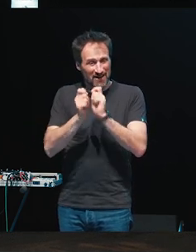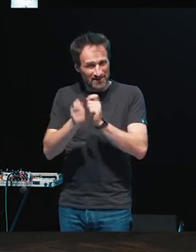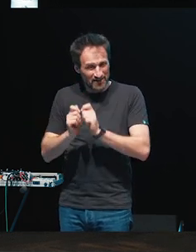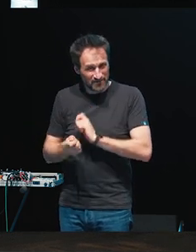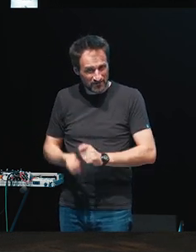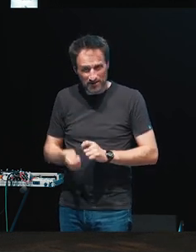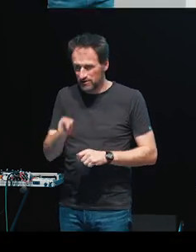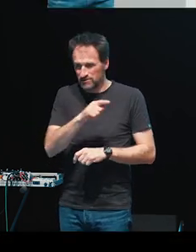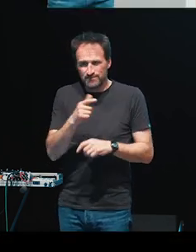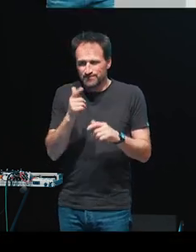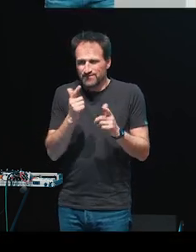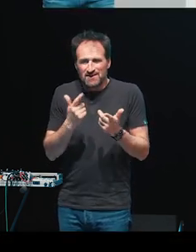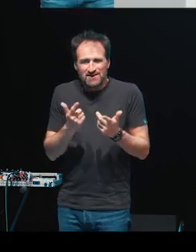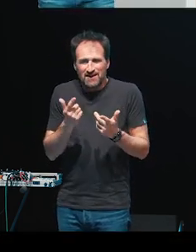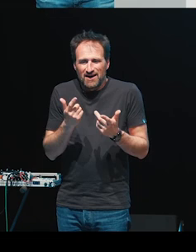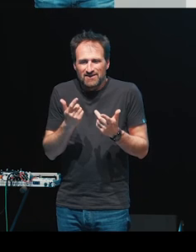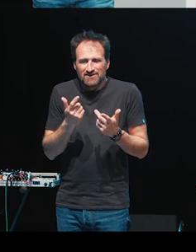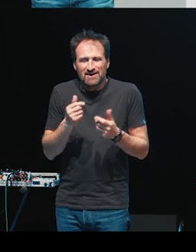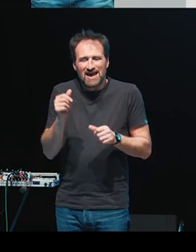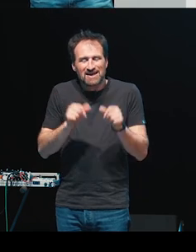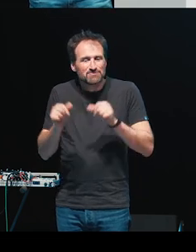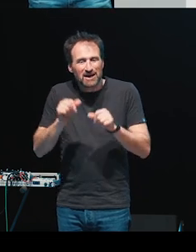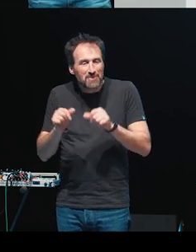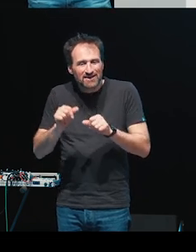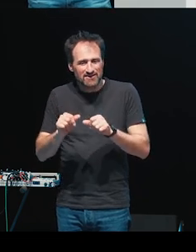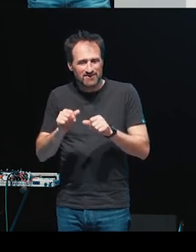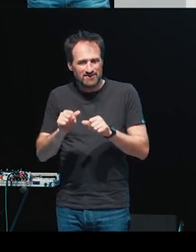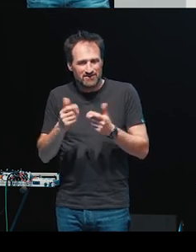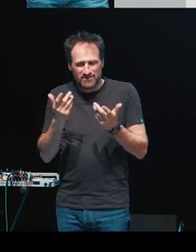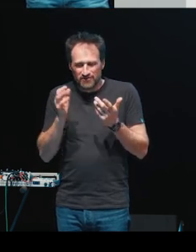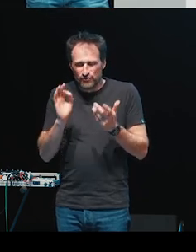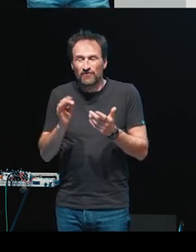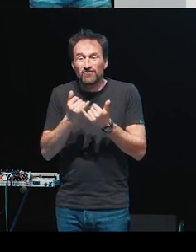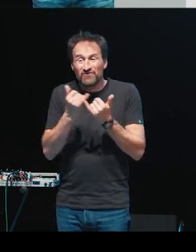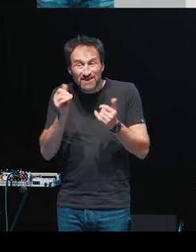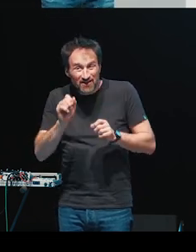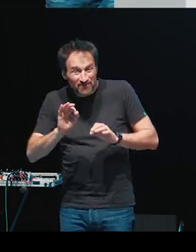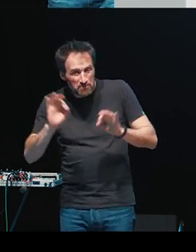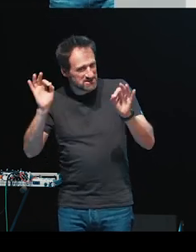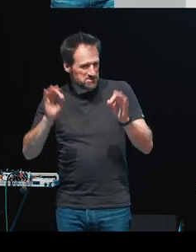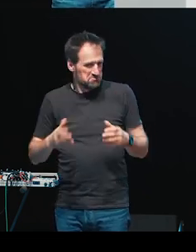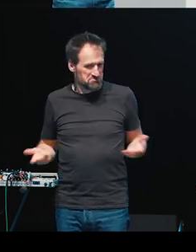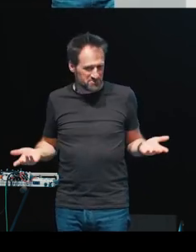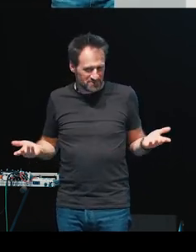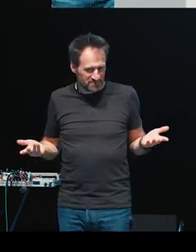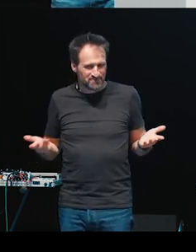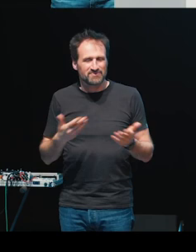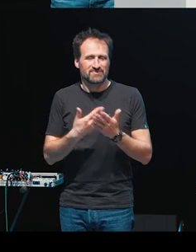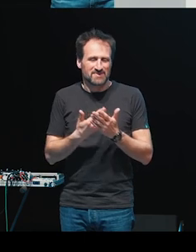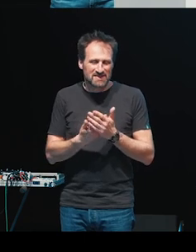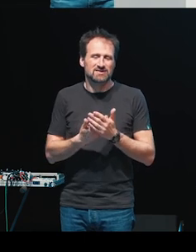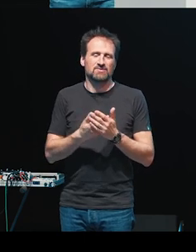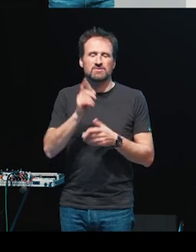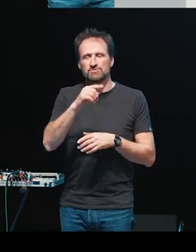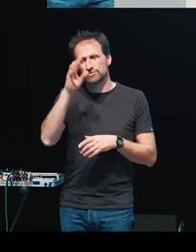future experiment list. Like, you don't know how do I improve it further. So for that, you got to have certain set of trackings.